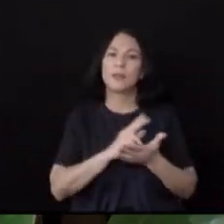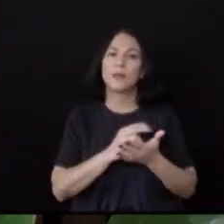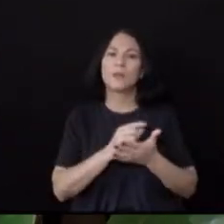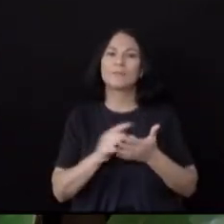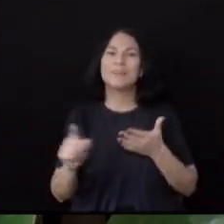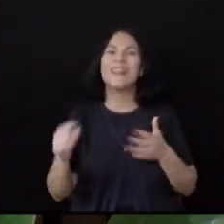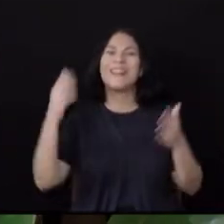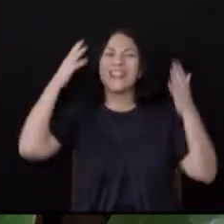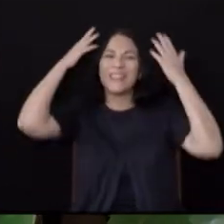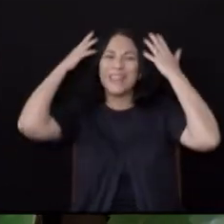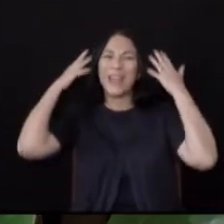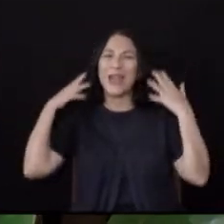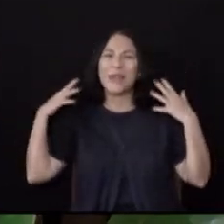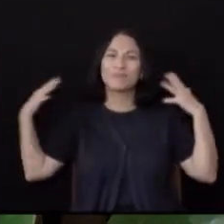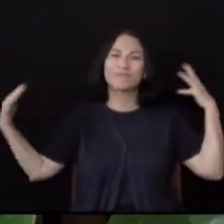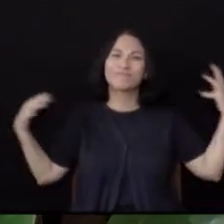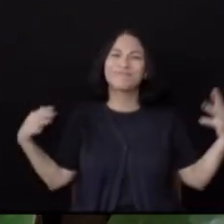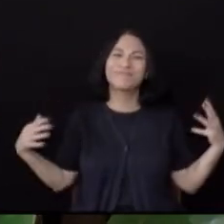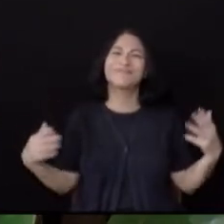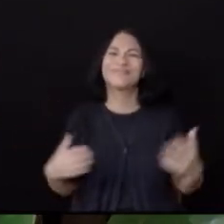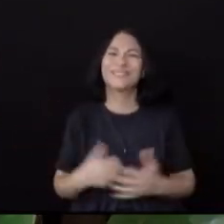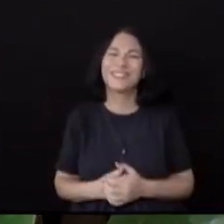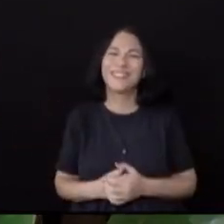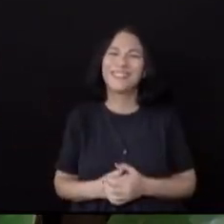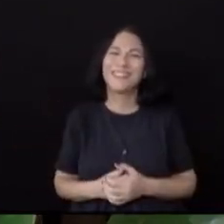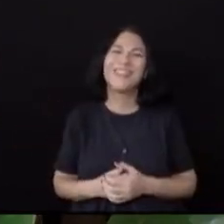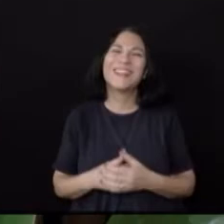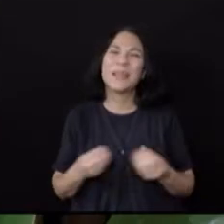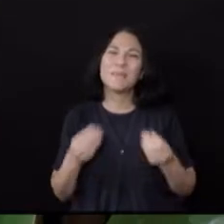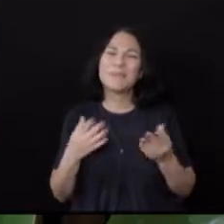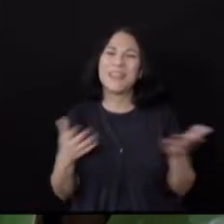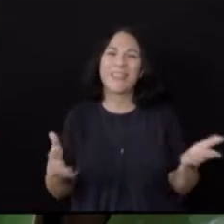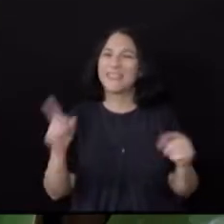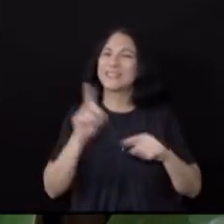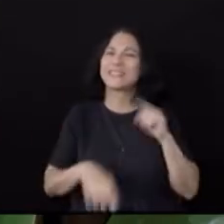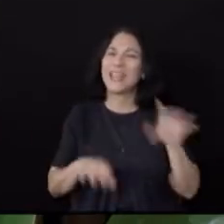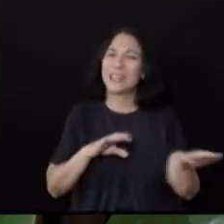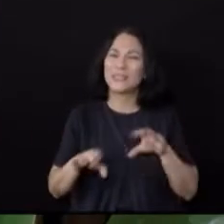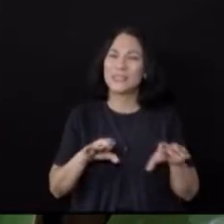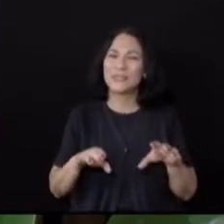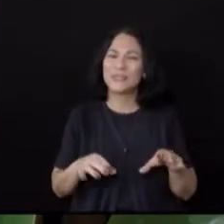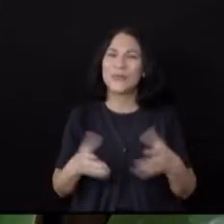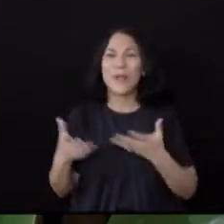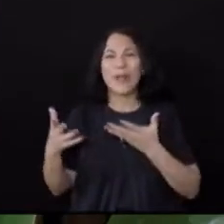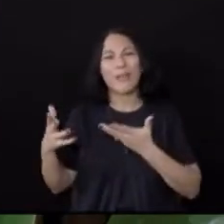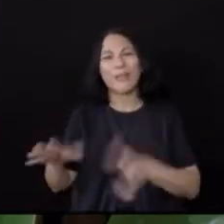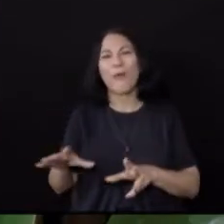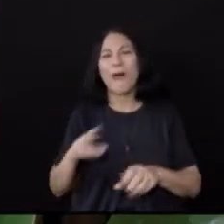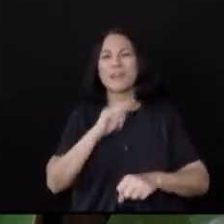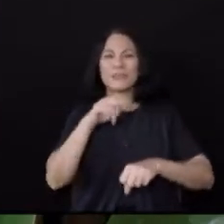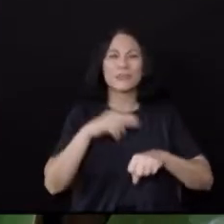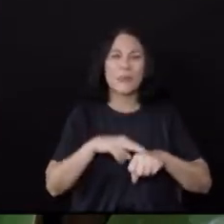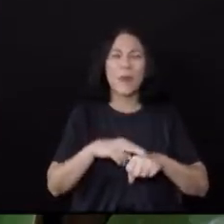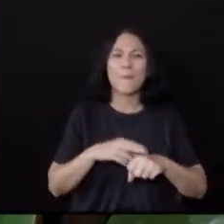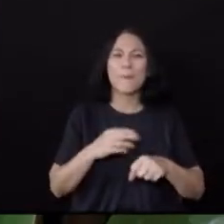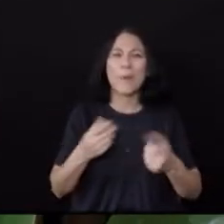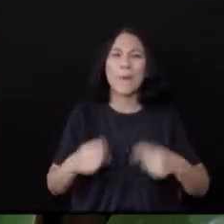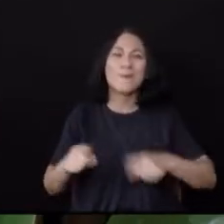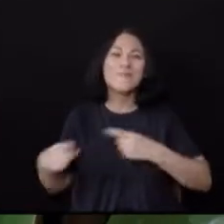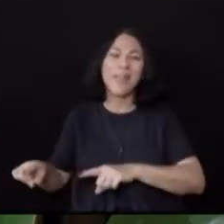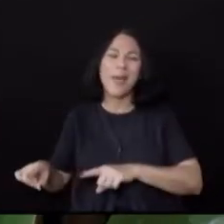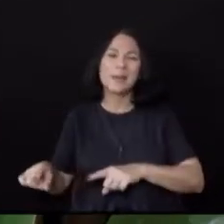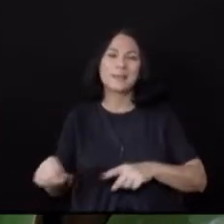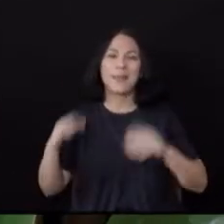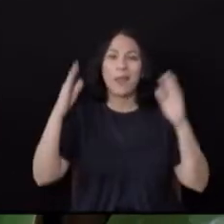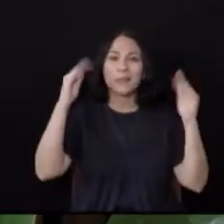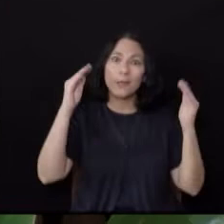is going everywhere. You've got all kinds of things that you haven't been able to do. We've lost all kinds of normal events and expectations for